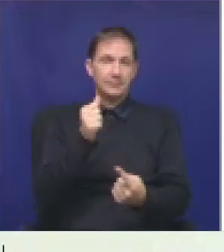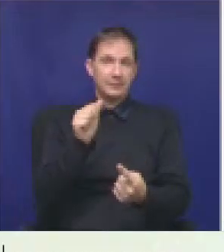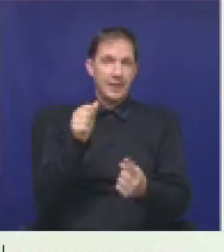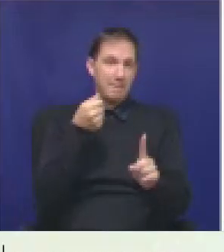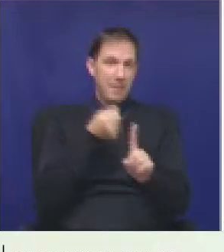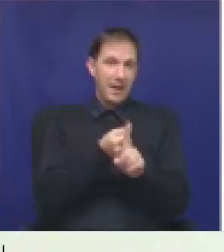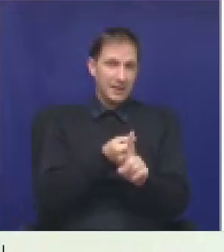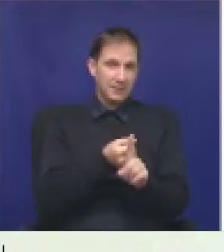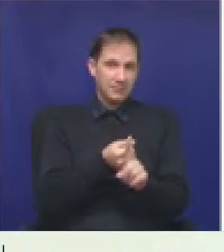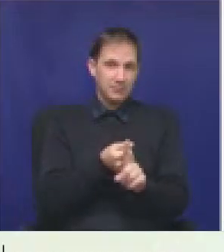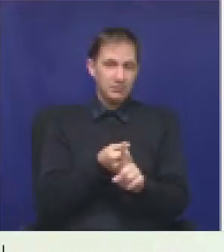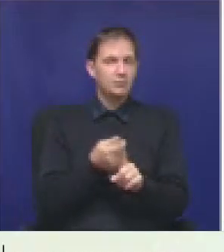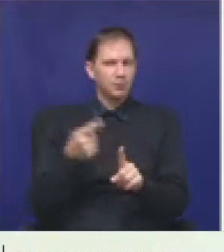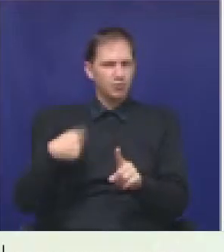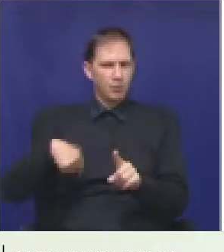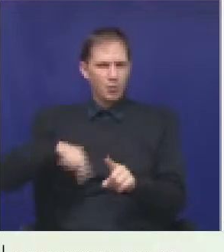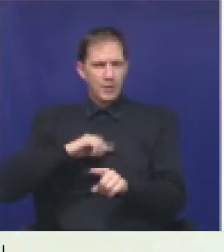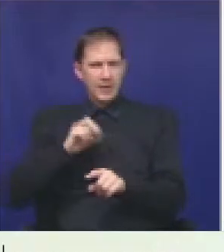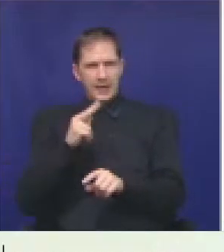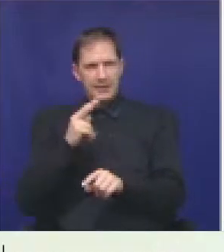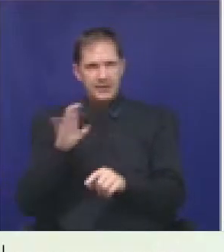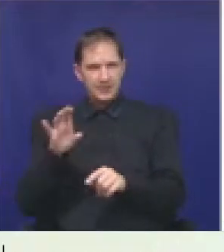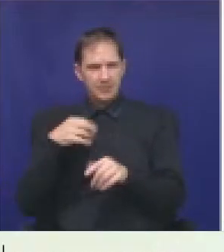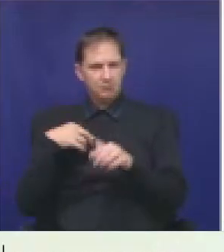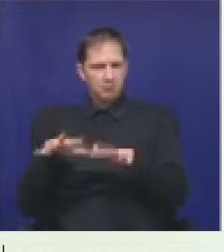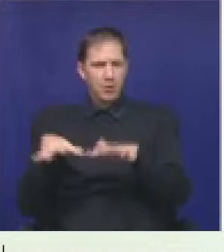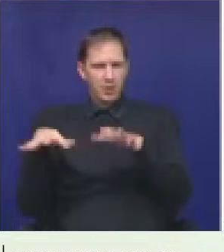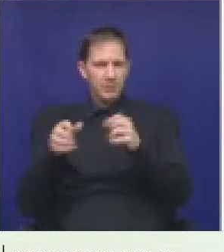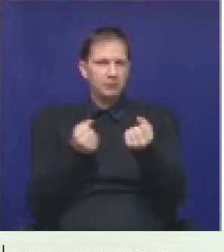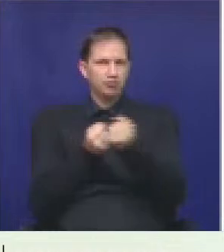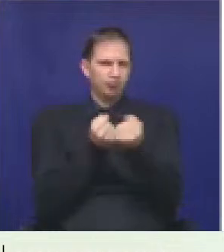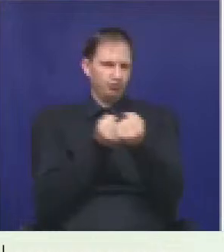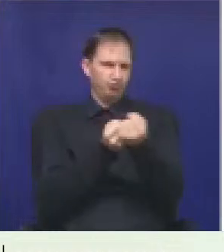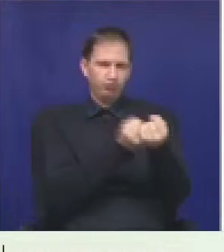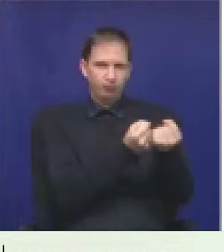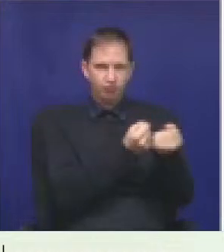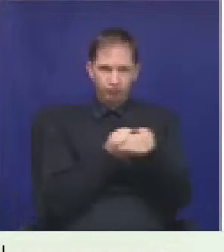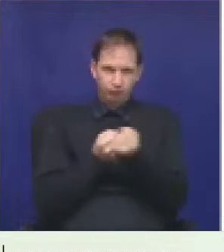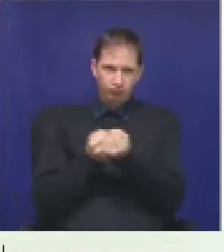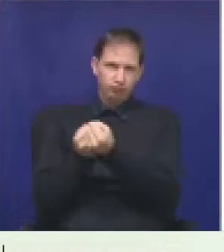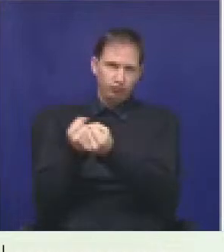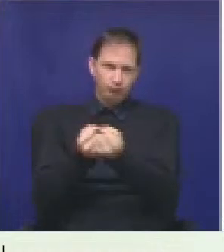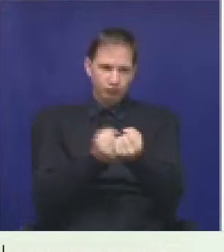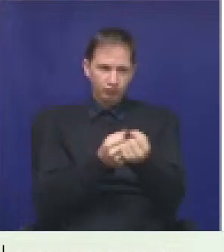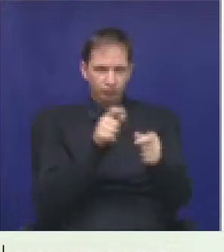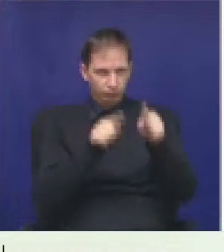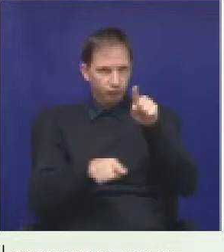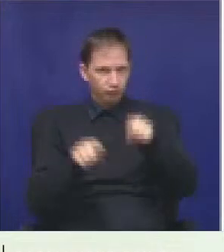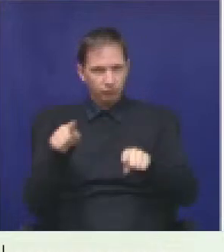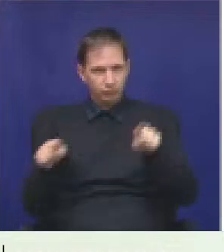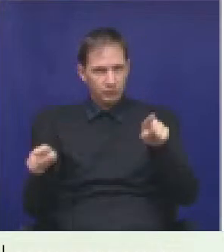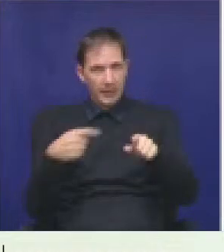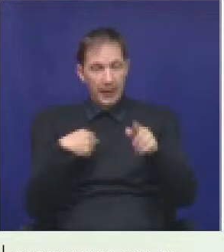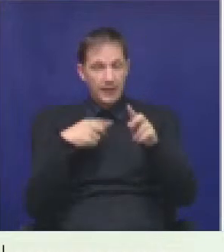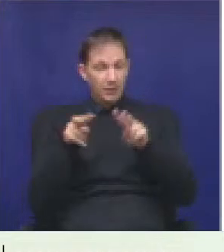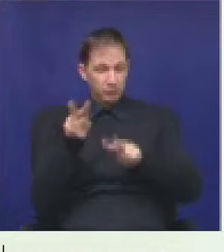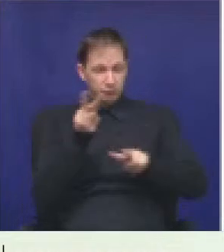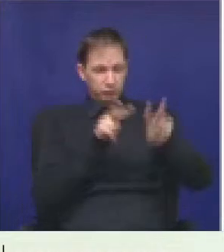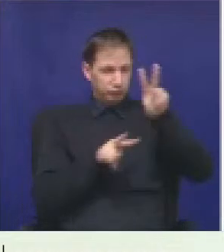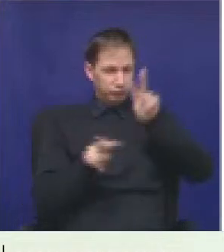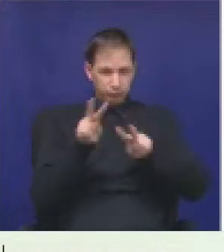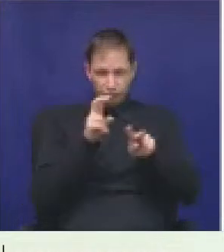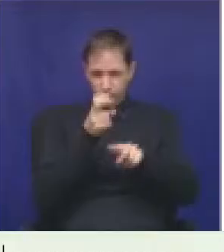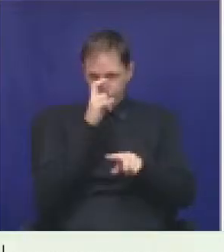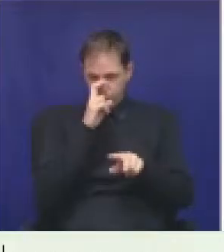The ANC in Parliament will continue to support the work that is done by the public servants in the organization. We will also play our robust oversight, focusing on the implementation